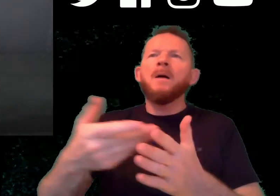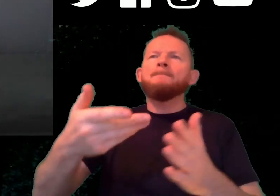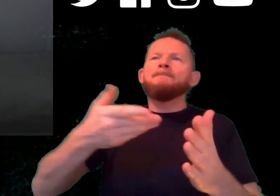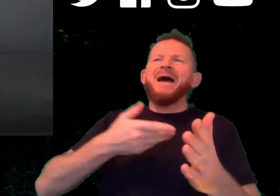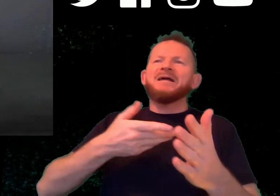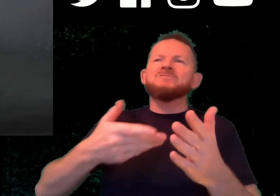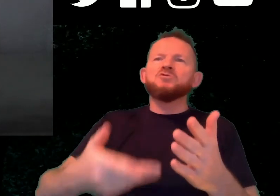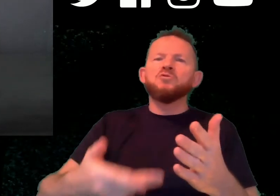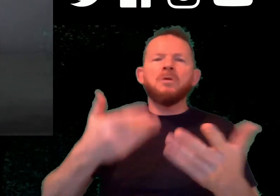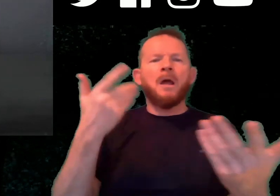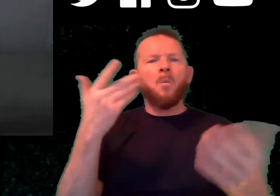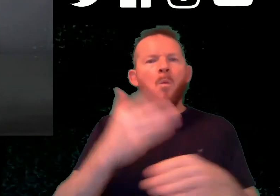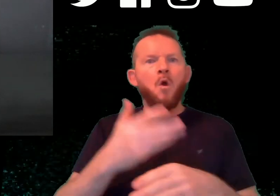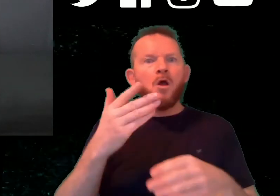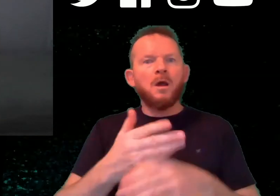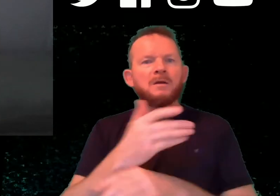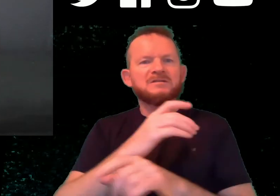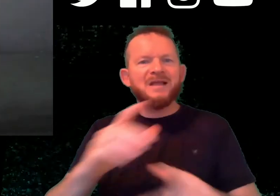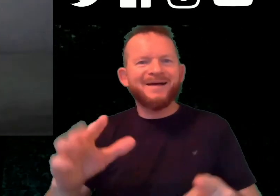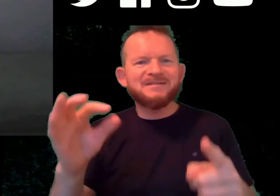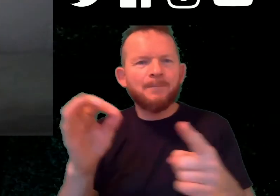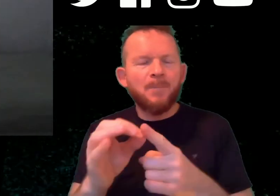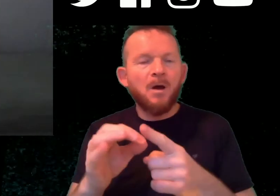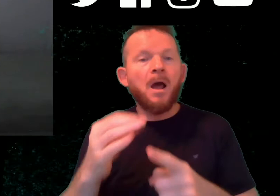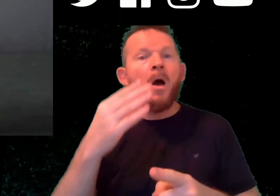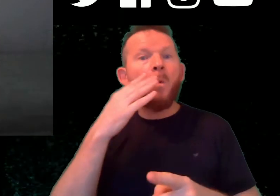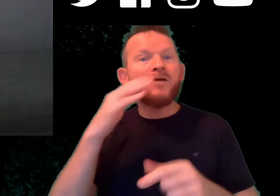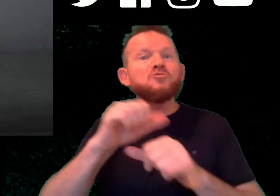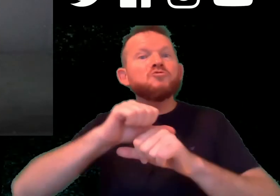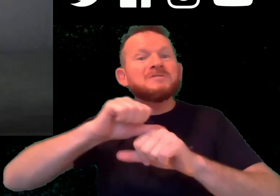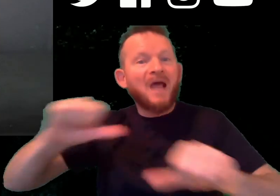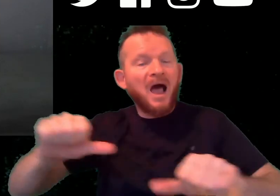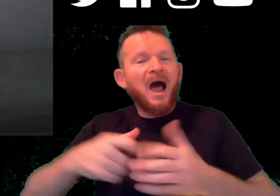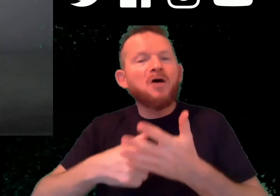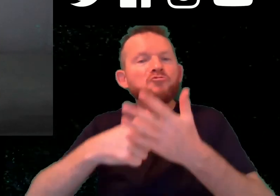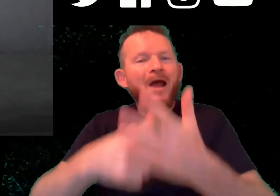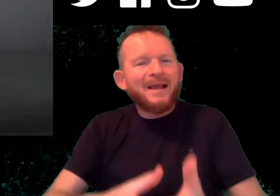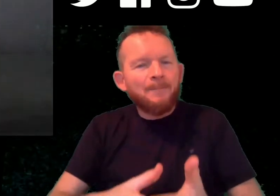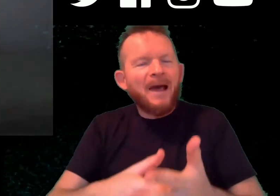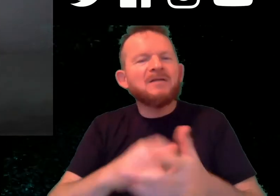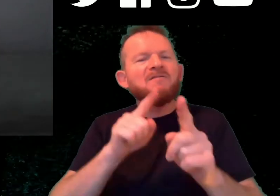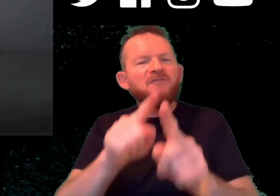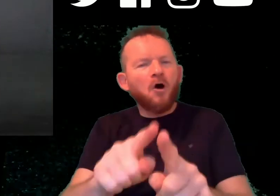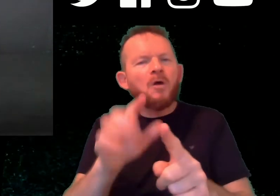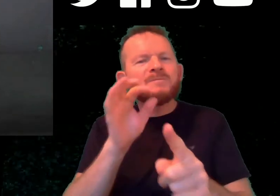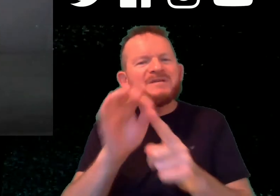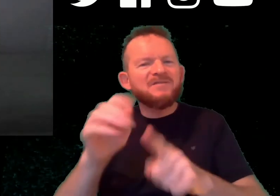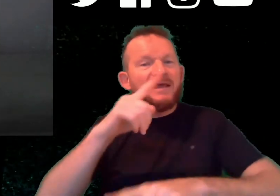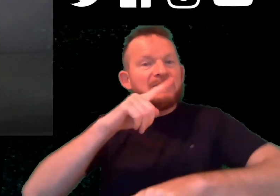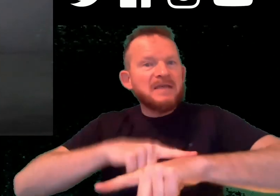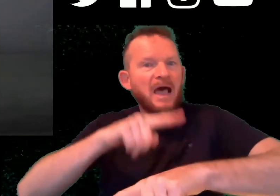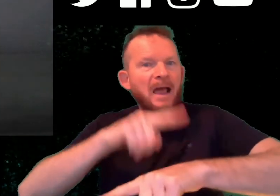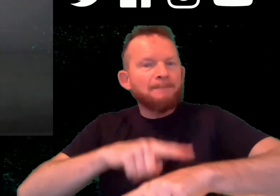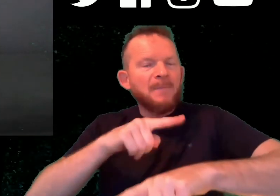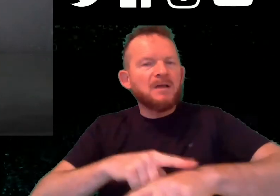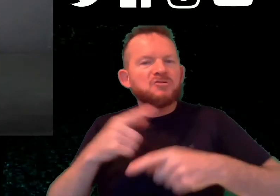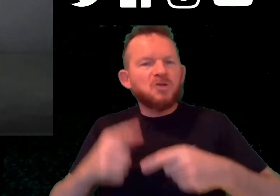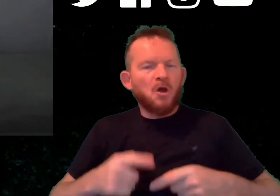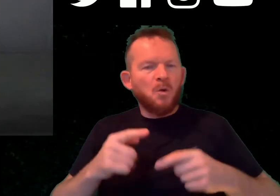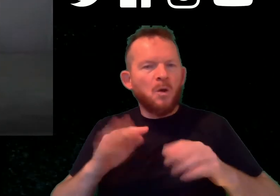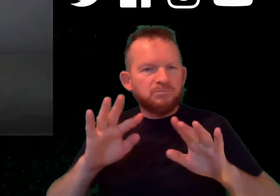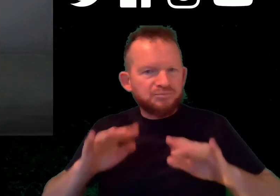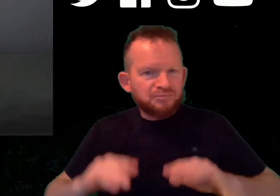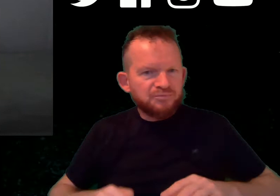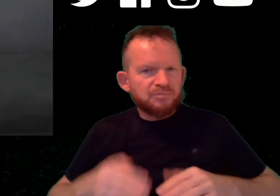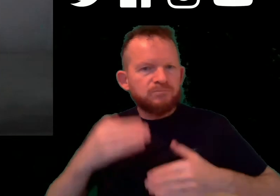back to and work on. It's a starting point. And once you've started writing, I would recommend having specific times for writing so you can